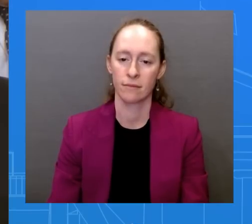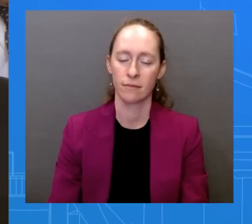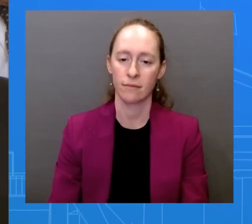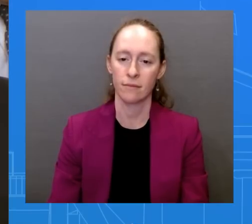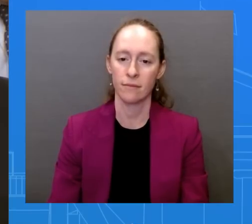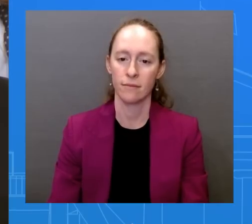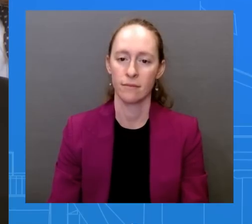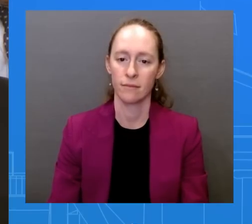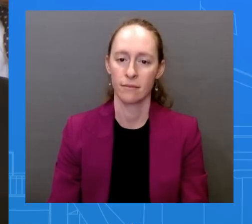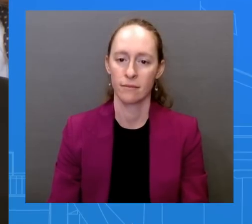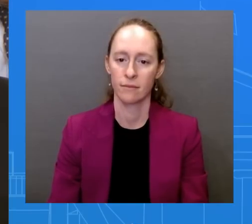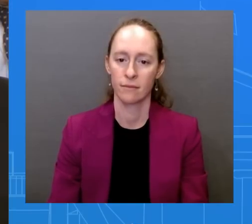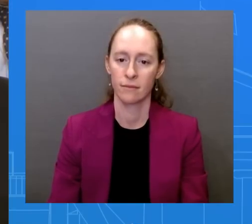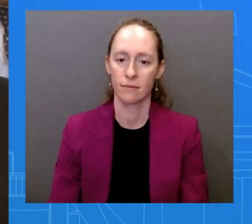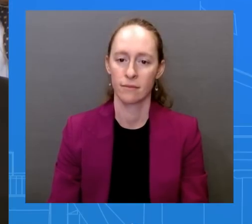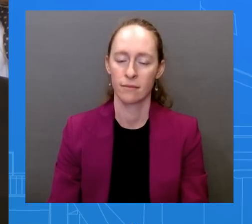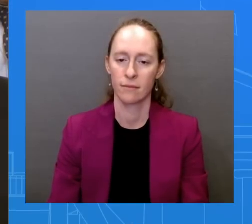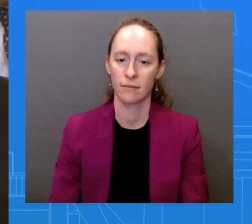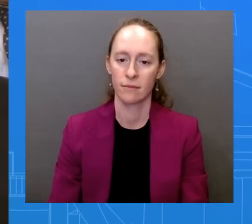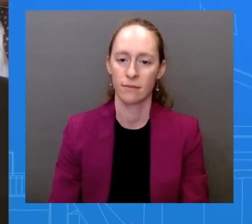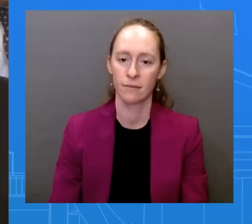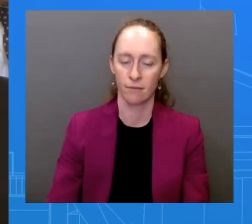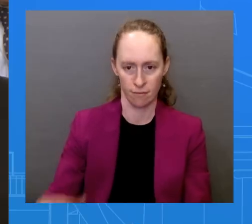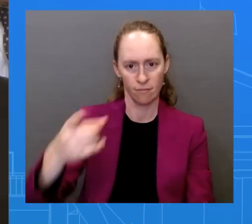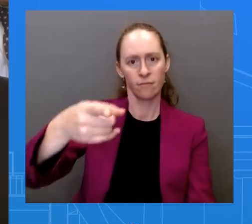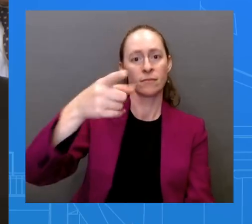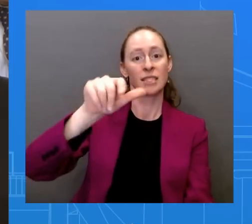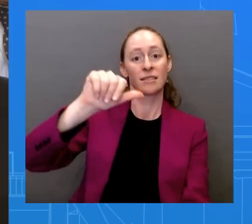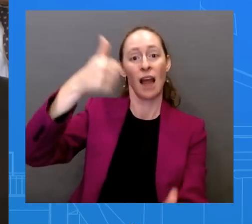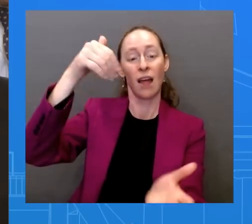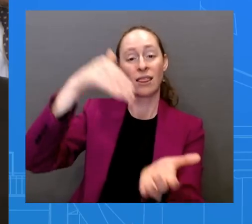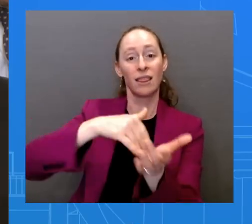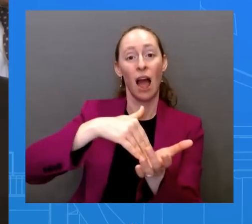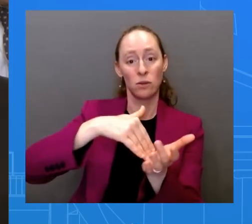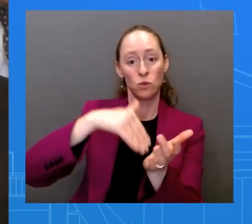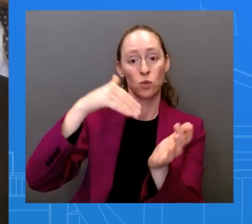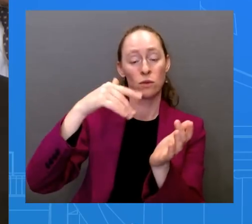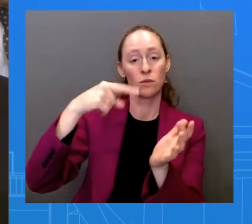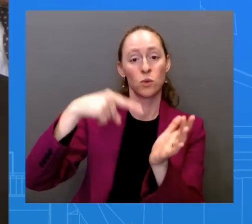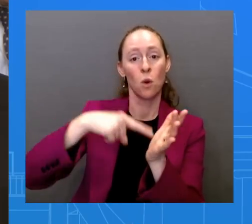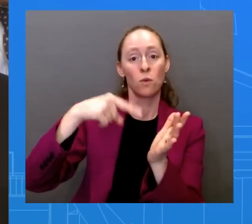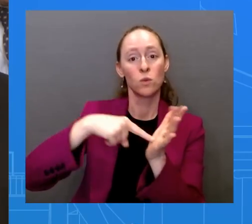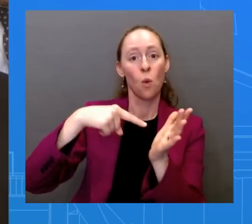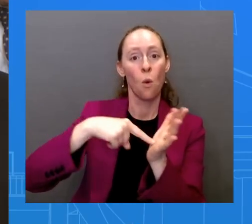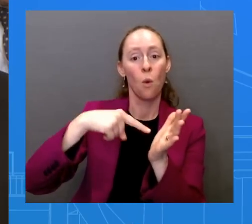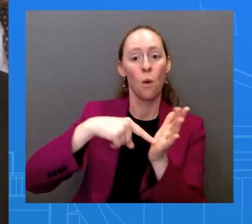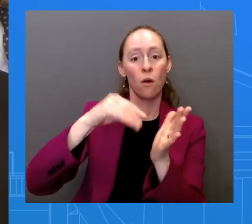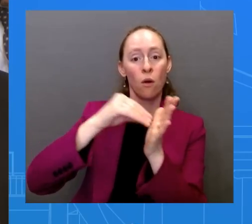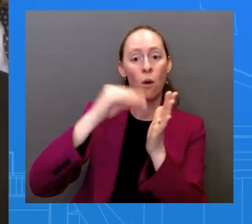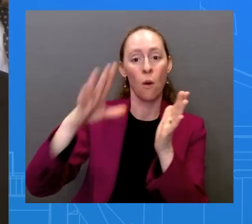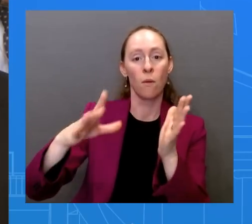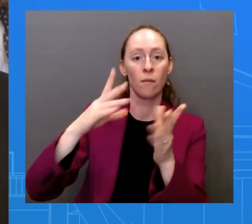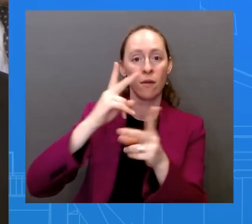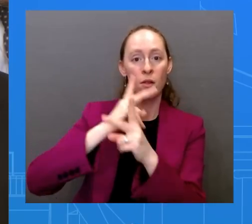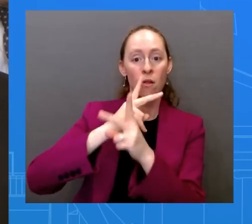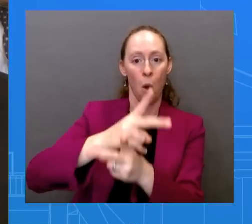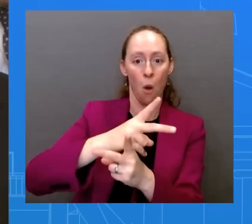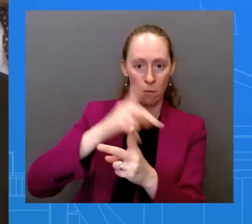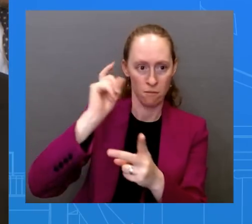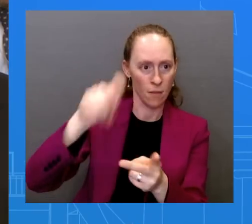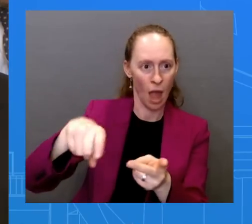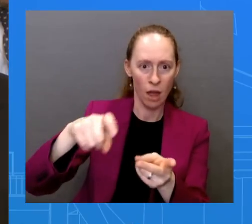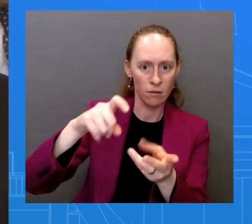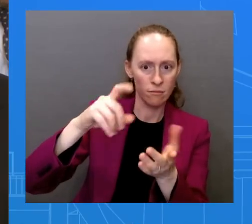I know that there was going to be an application available in early October. I'm just wondering if you can give any updates on whether or not that's still going to